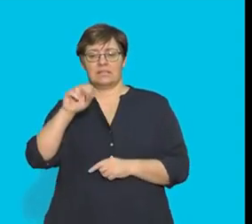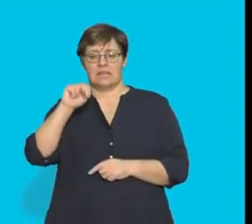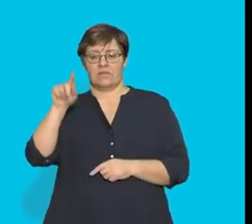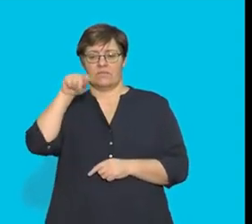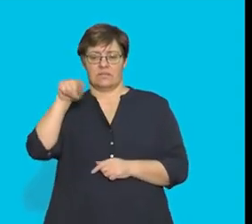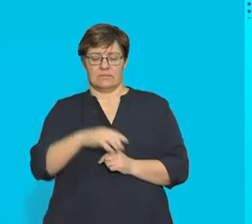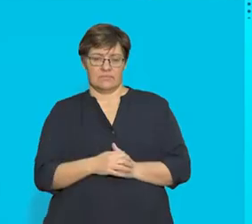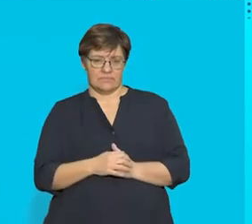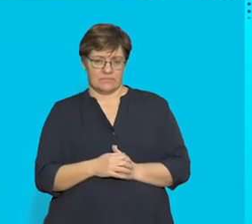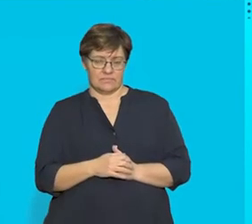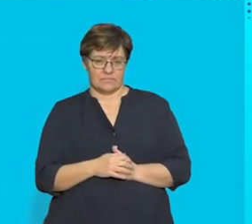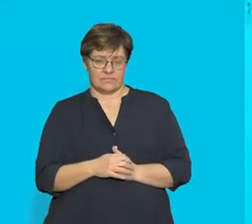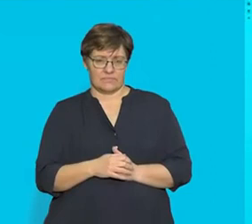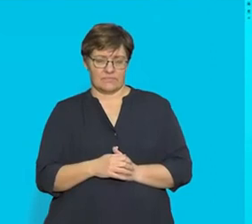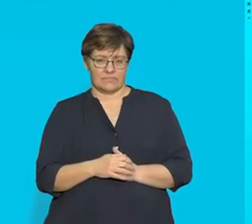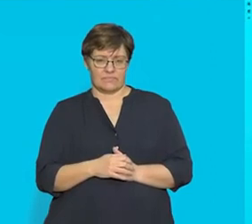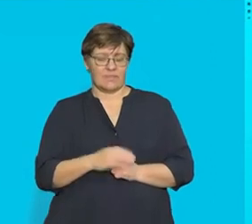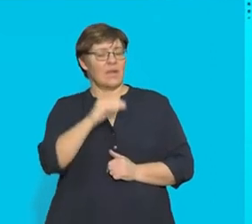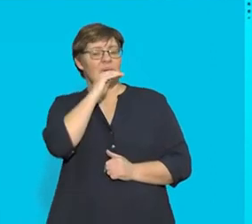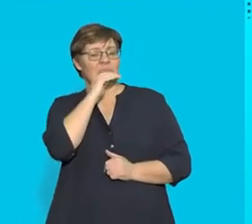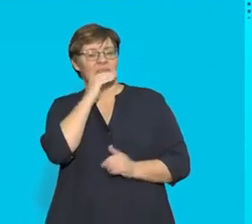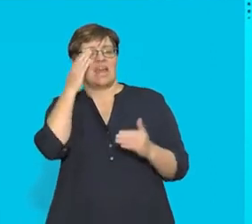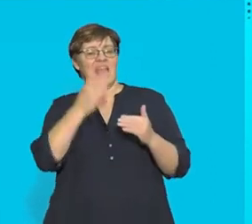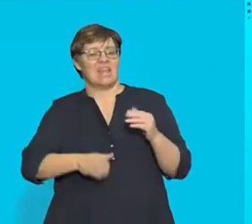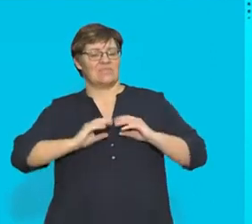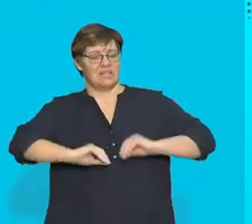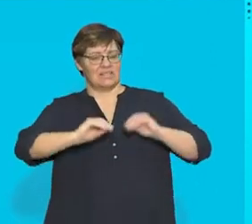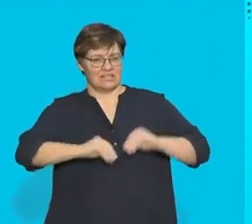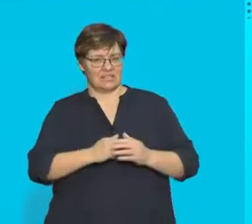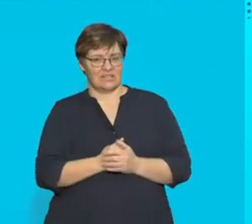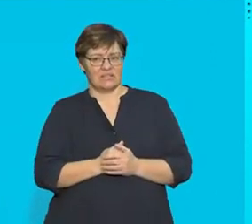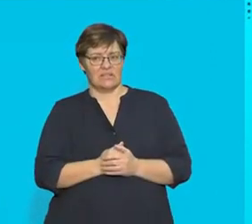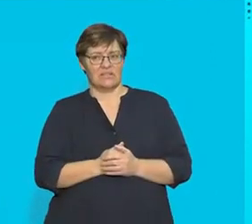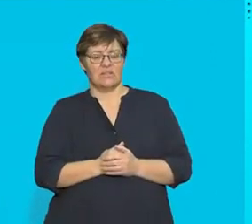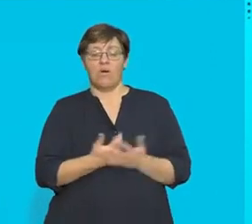theta. Okay, that brings us to the end of this lesson on